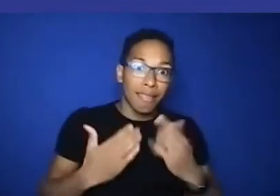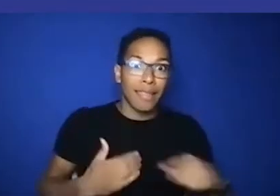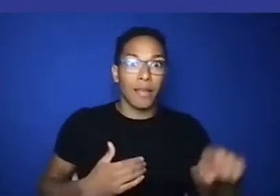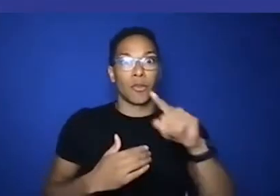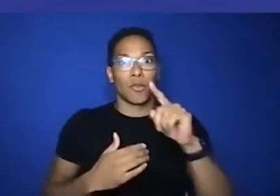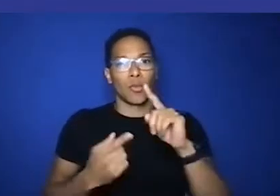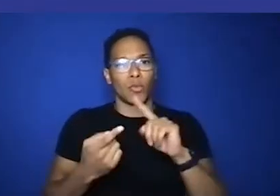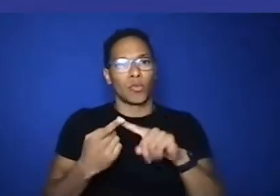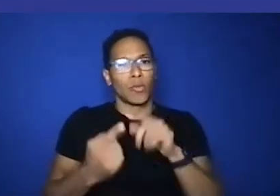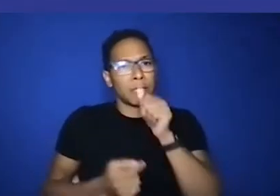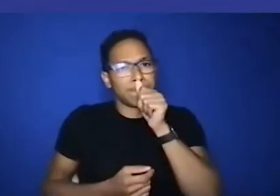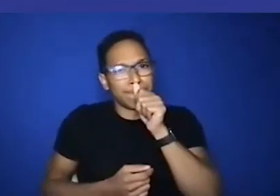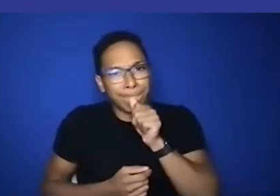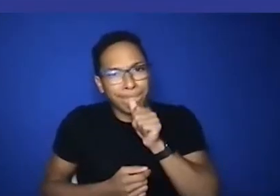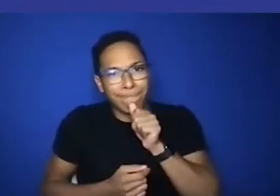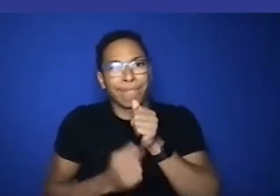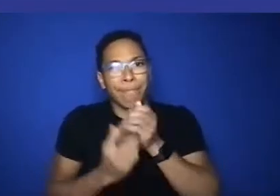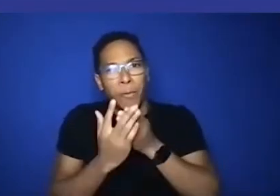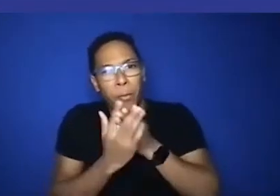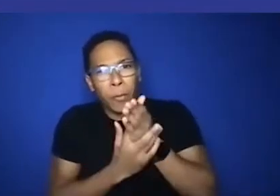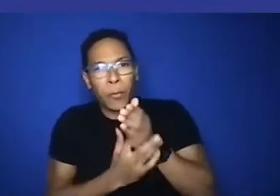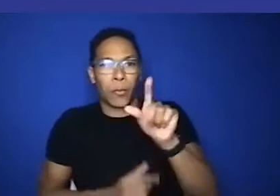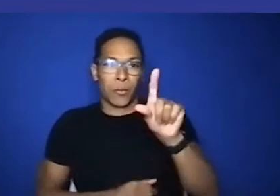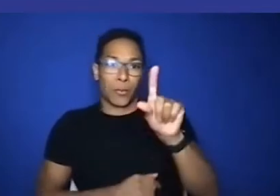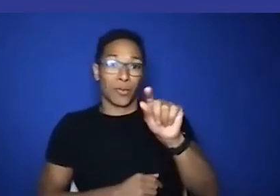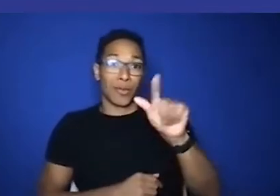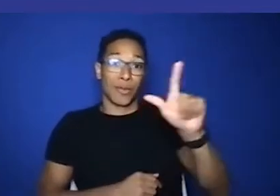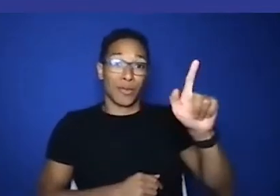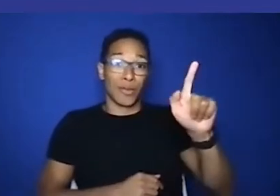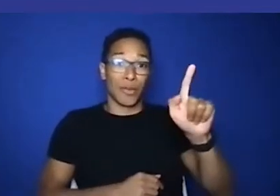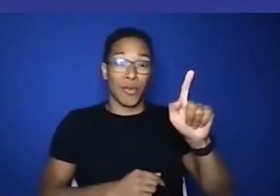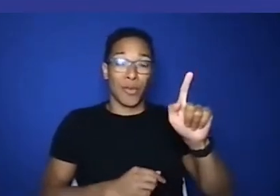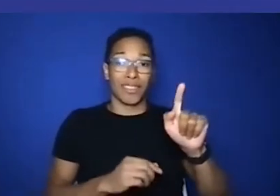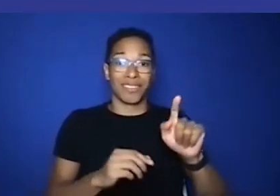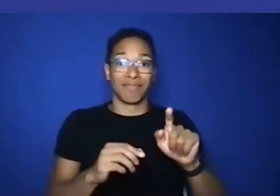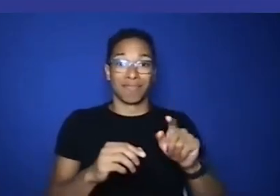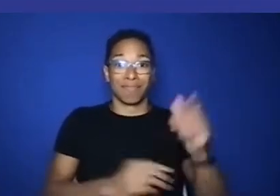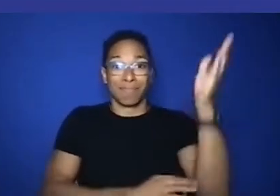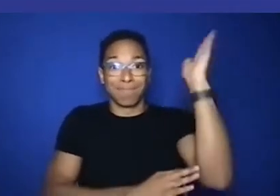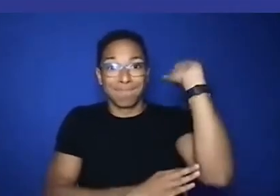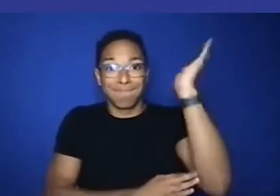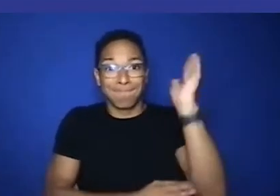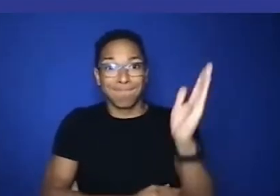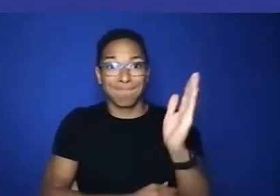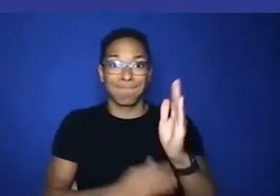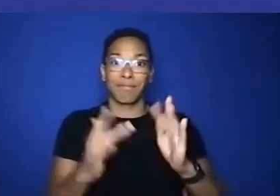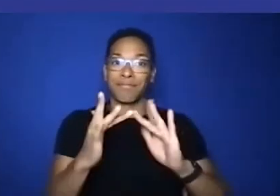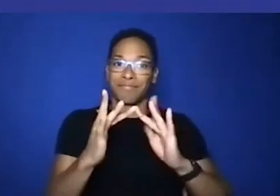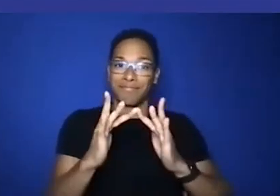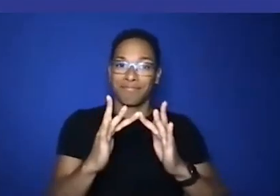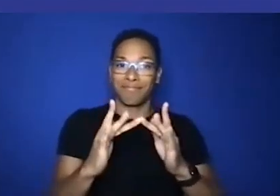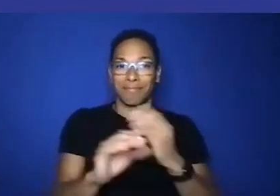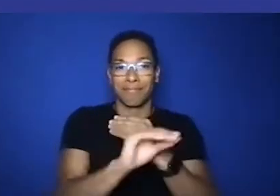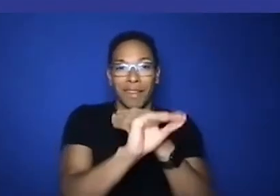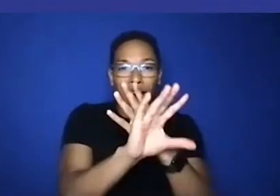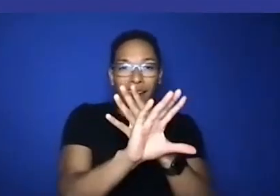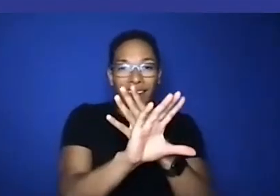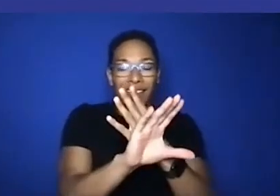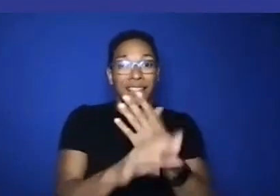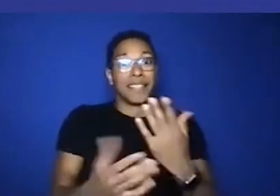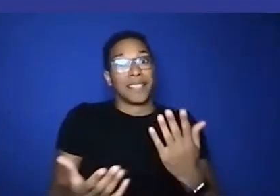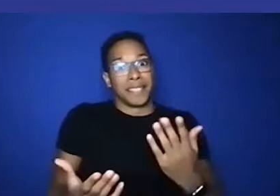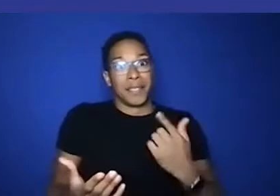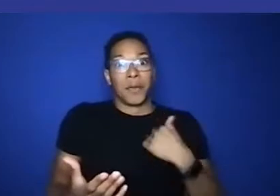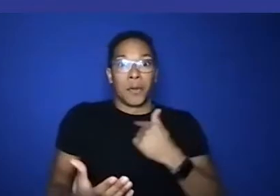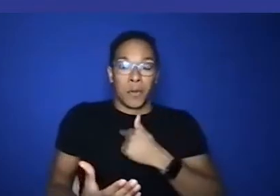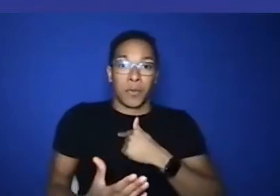2021 symposium held on the HOVA platform. And of course, as you know, as we are at the mercy of technology, we want to remind you